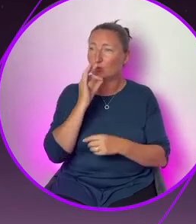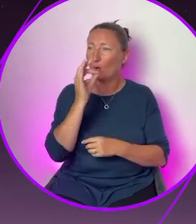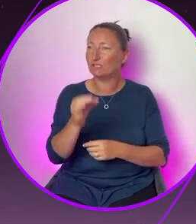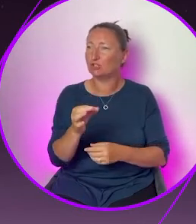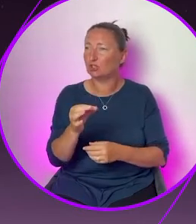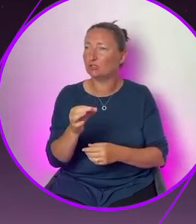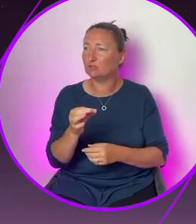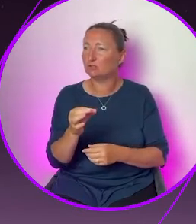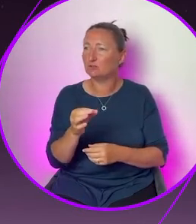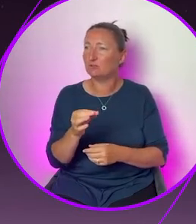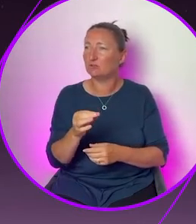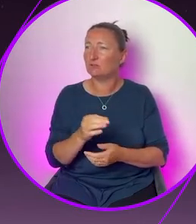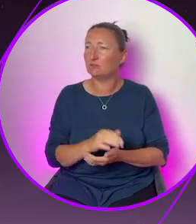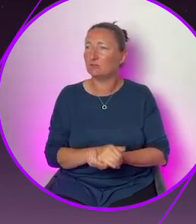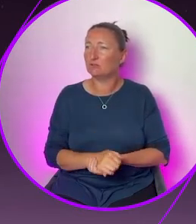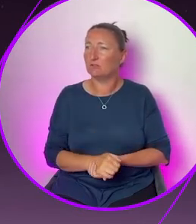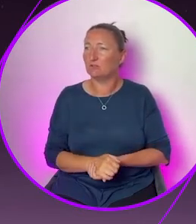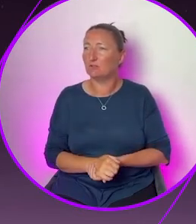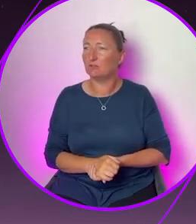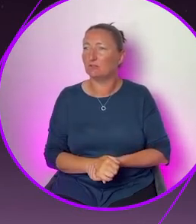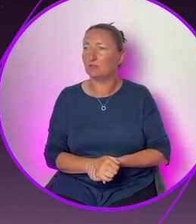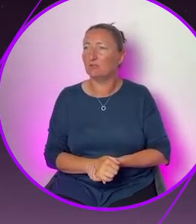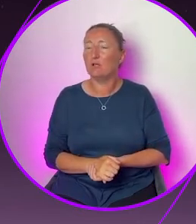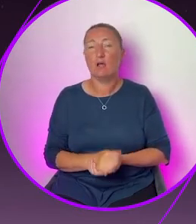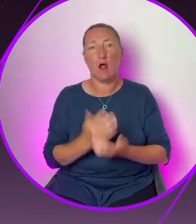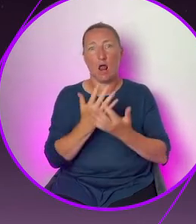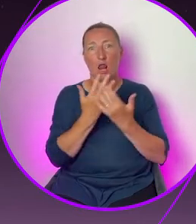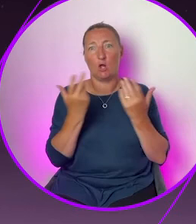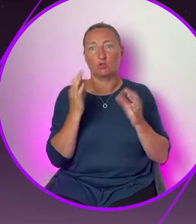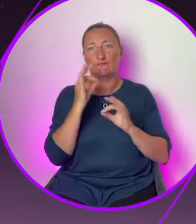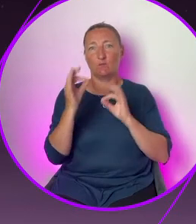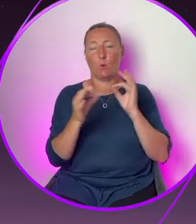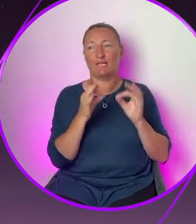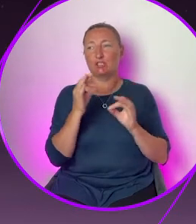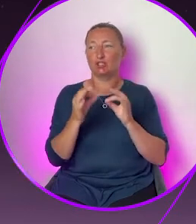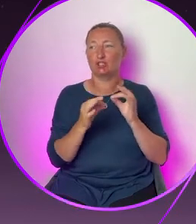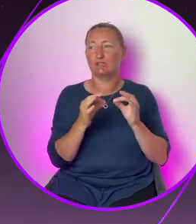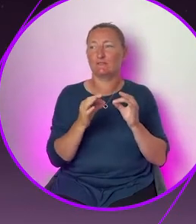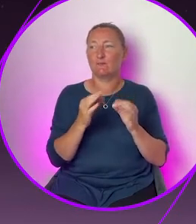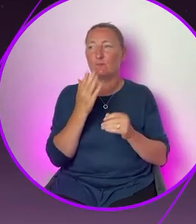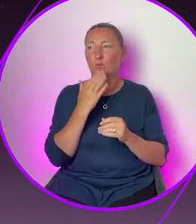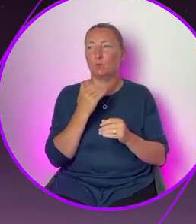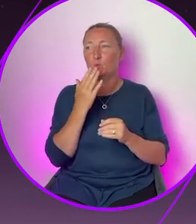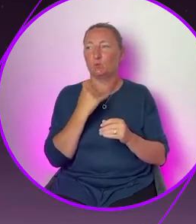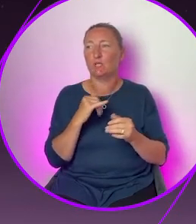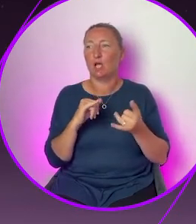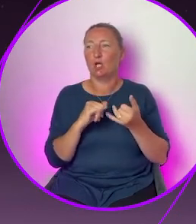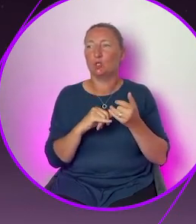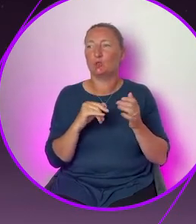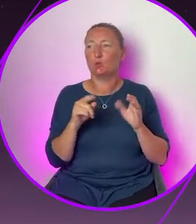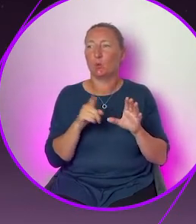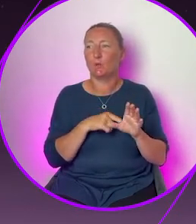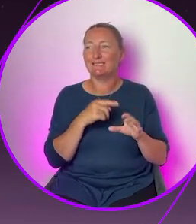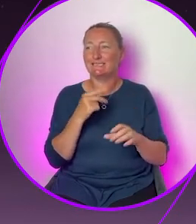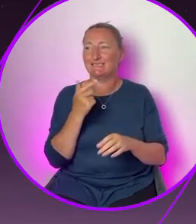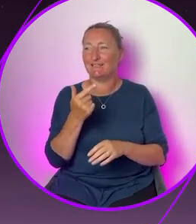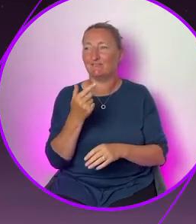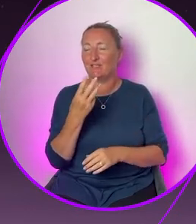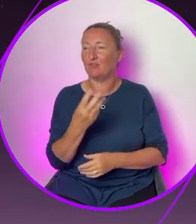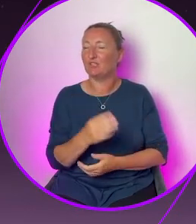got several questions here from Squizzy33, and one that I feel might lead into Phase